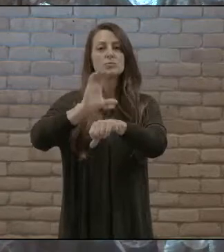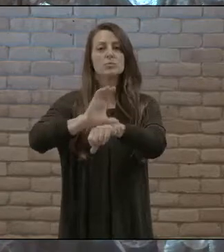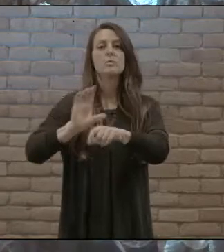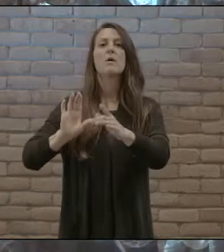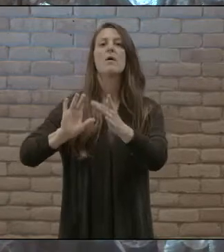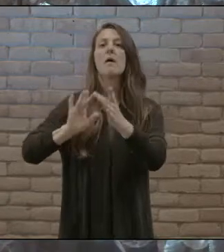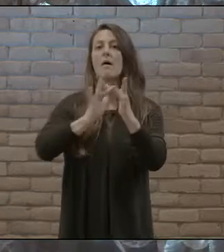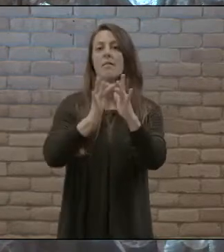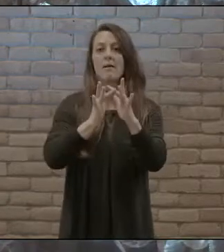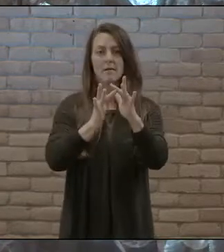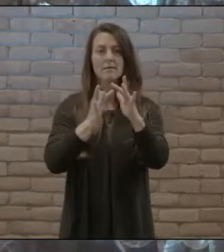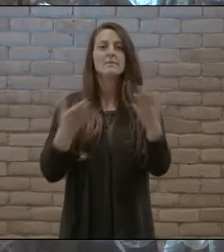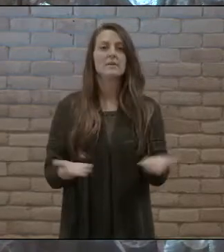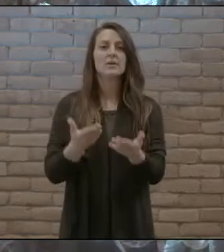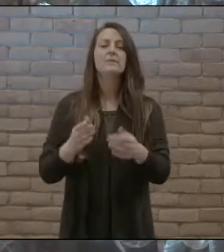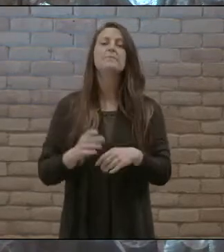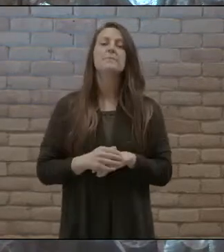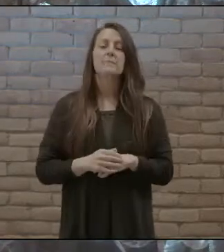Lutheran Church and